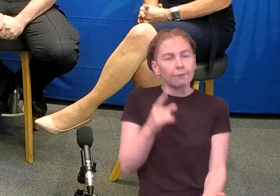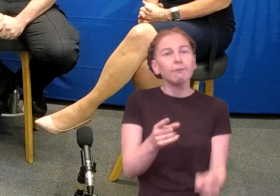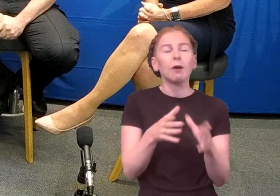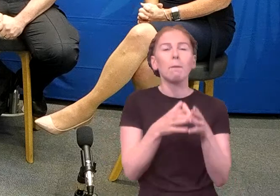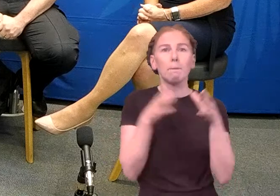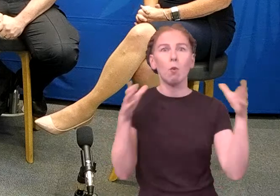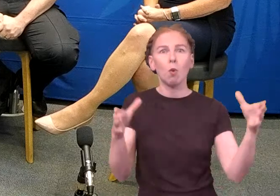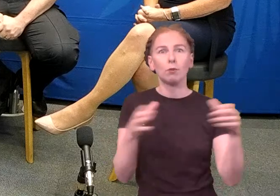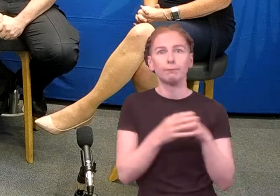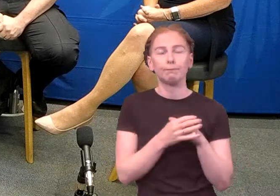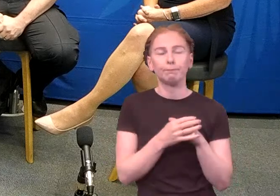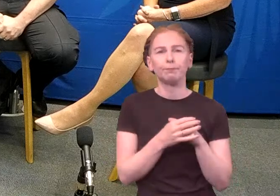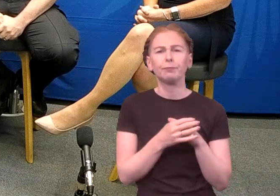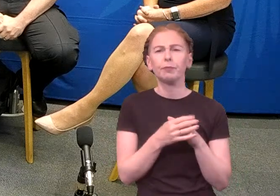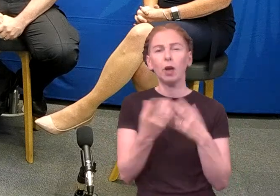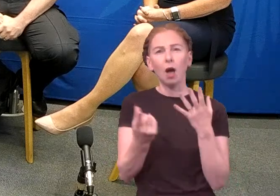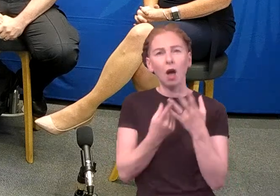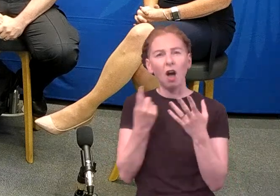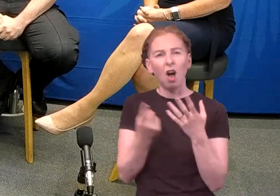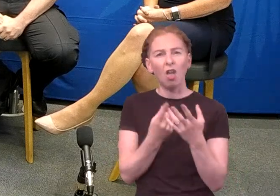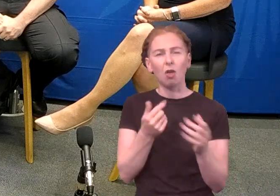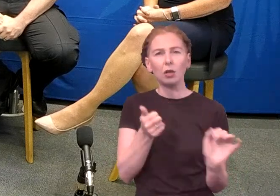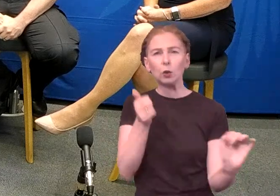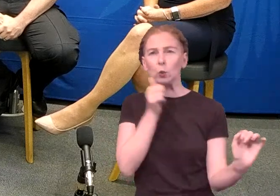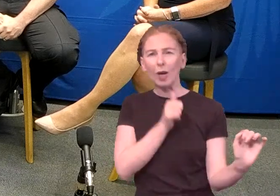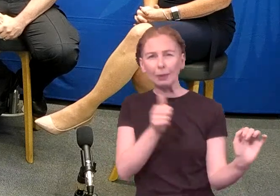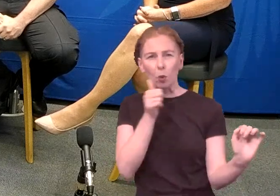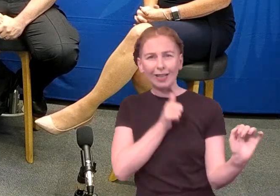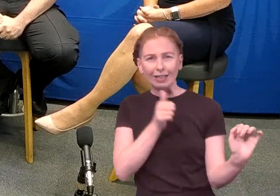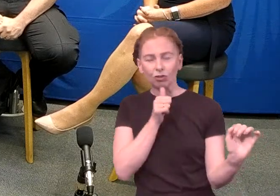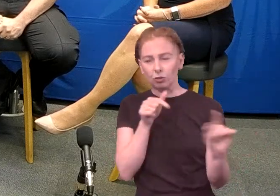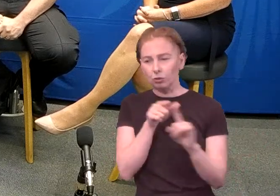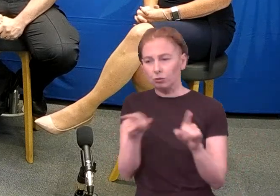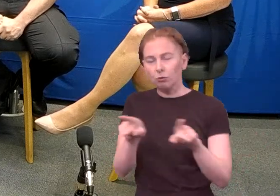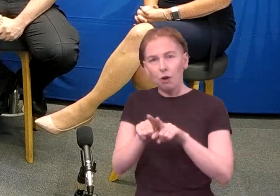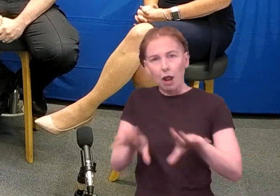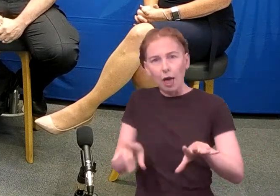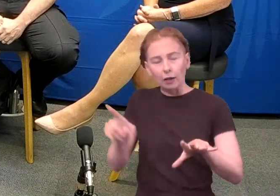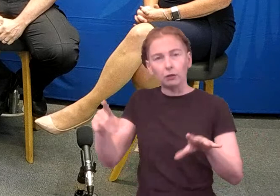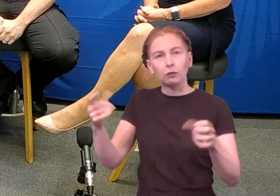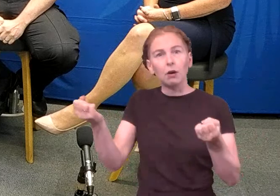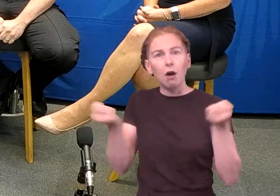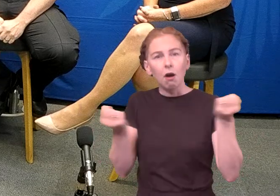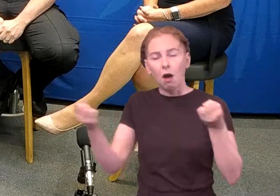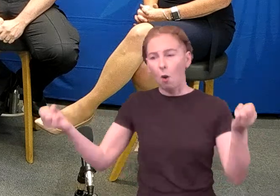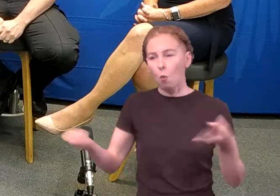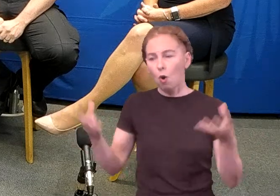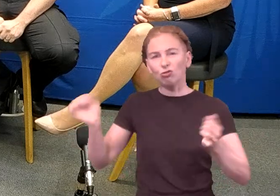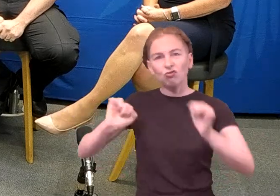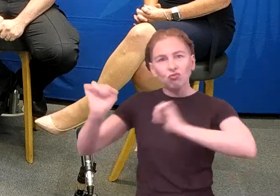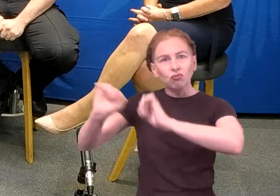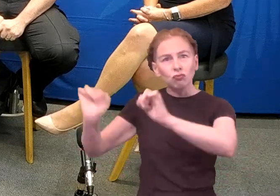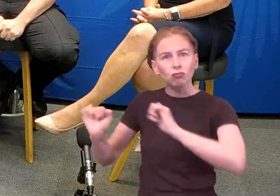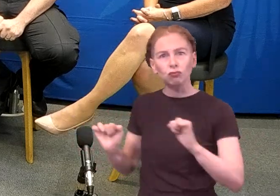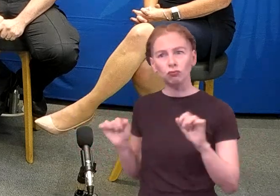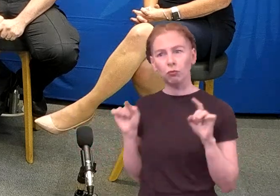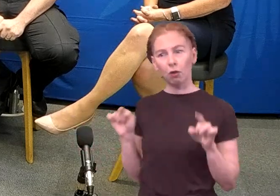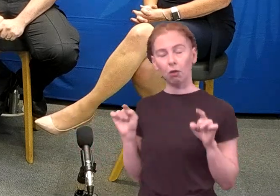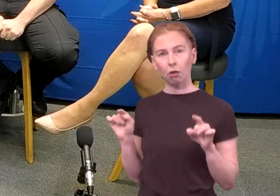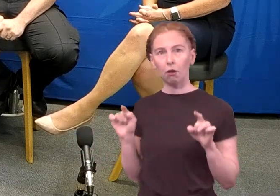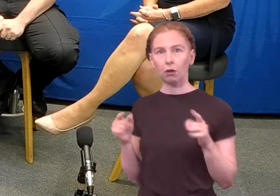there are other elements of exploitation, again, massively underreported, the car washes, and I think a lot of that is down to people's lack of